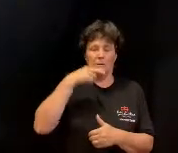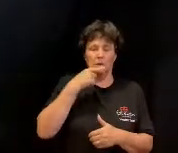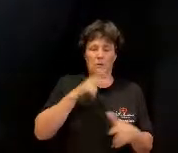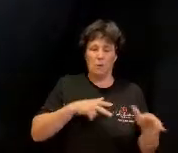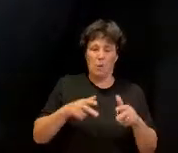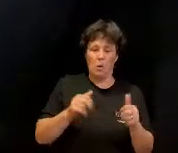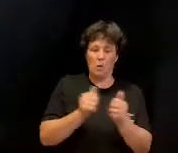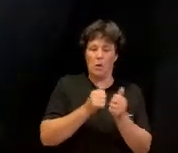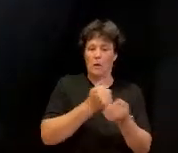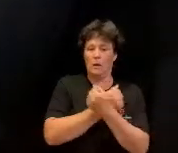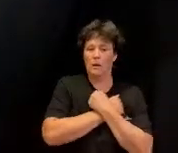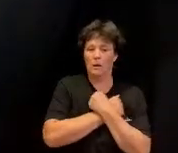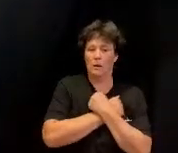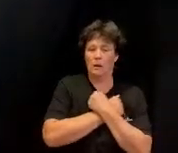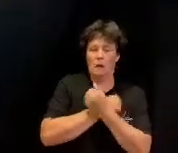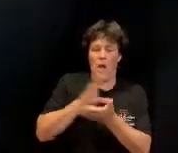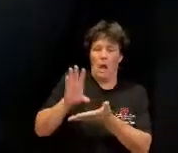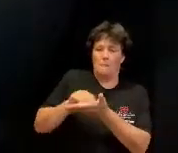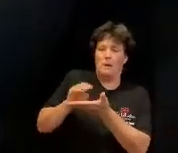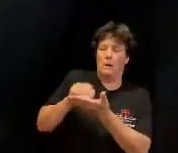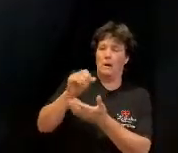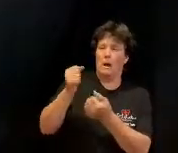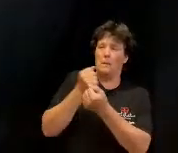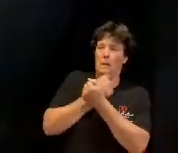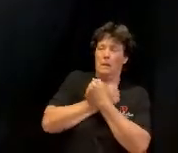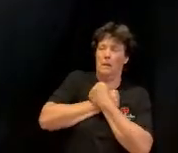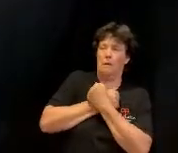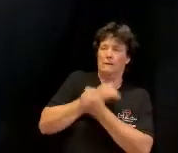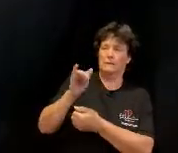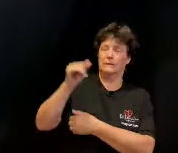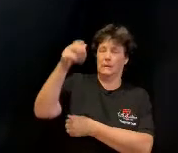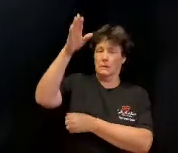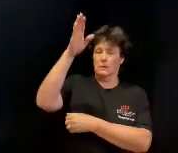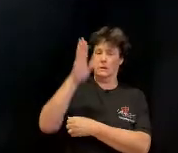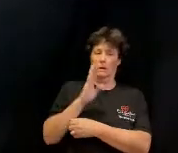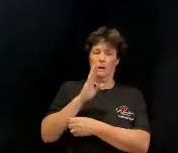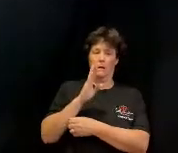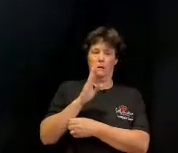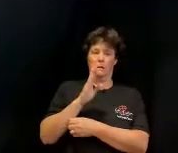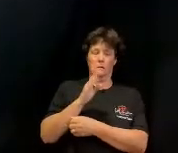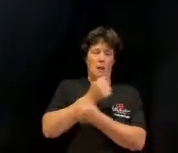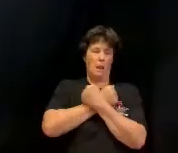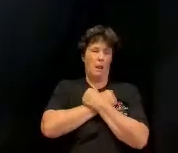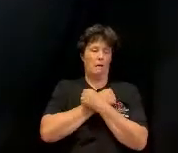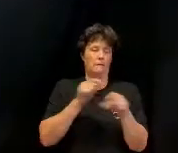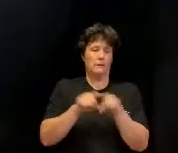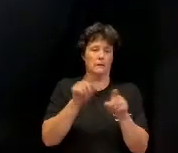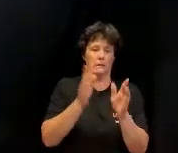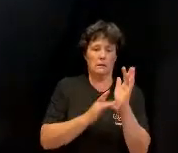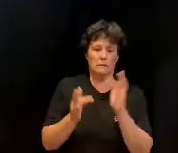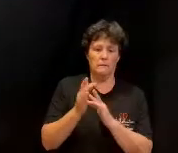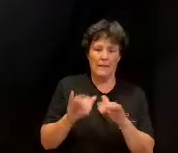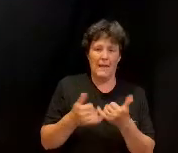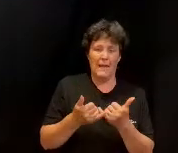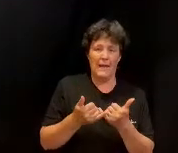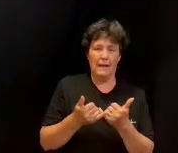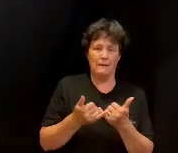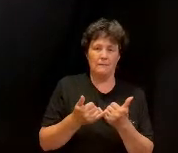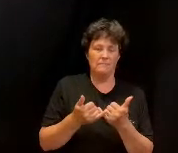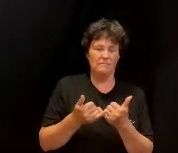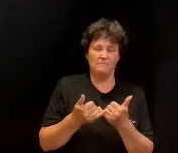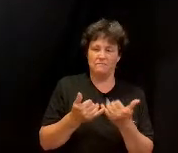love, be imitators of God and walk in love, right, as Christ love does. How do you do this, walking in love? Love doesn't neglect.